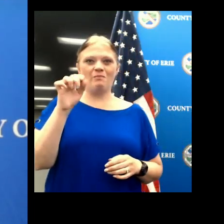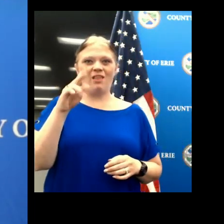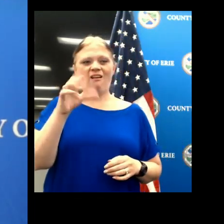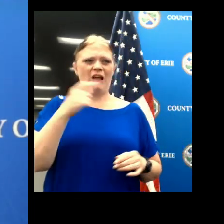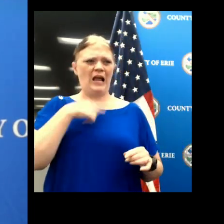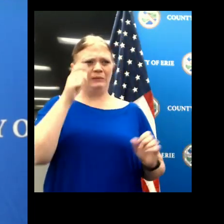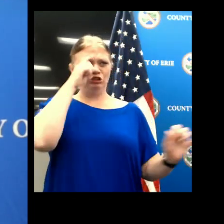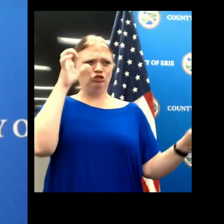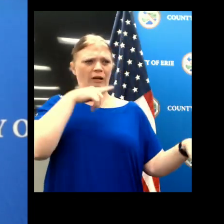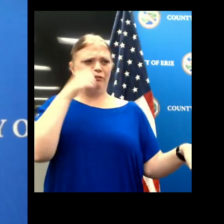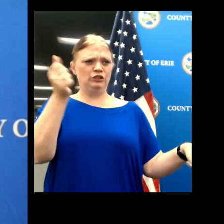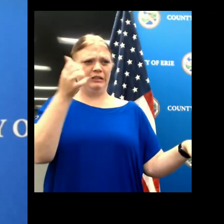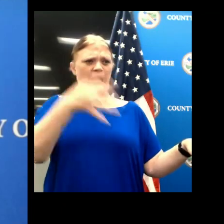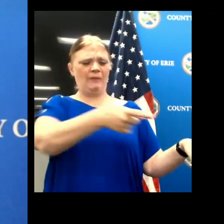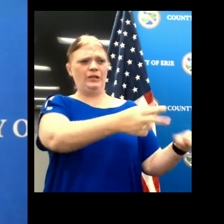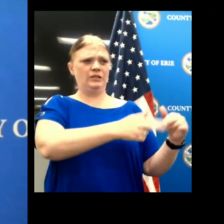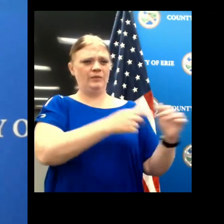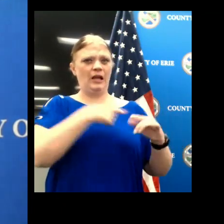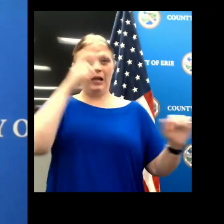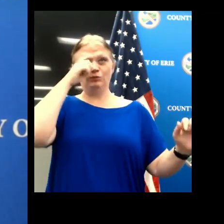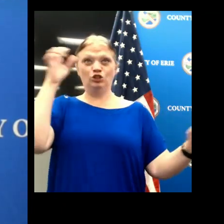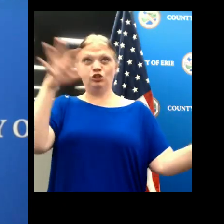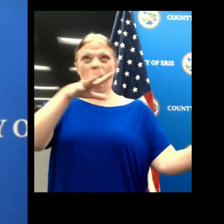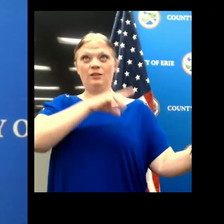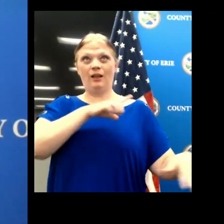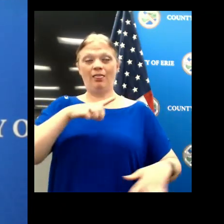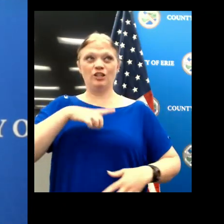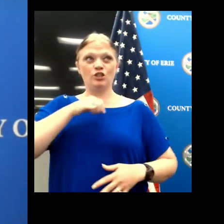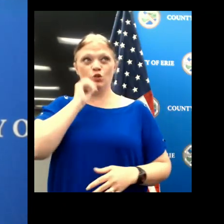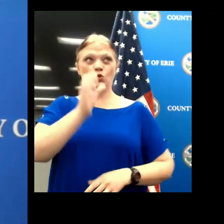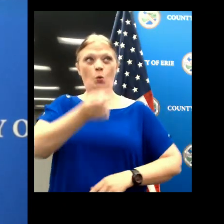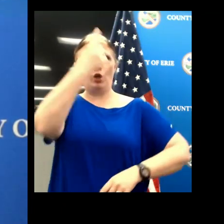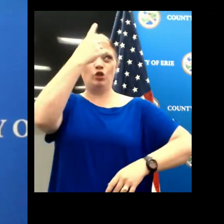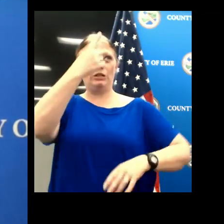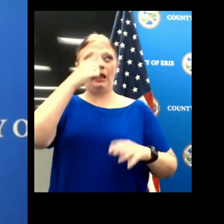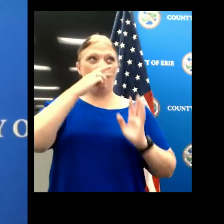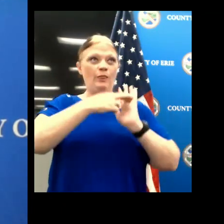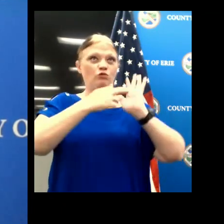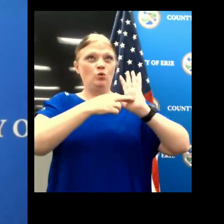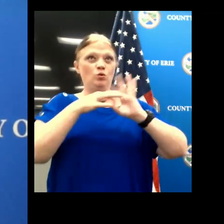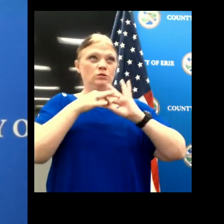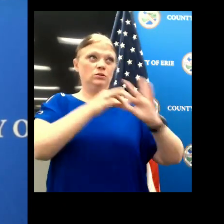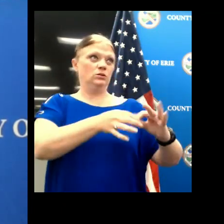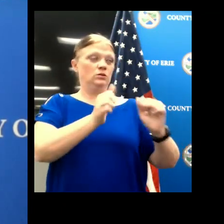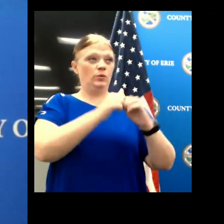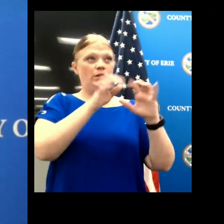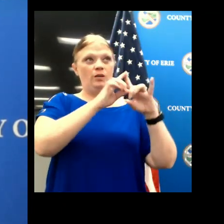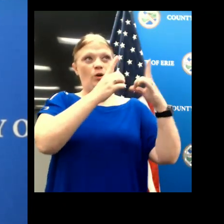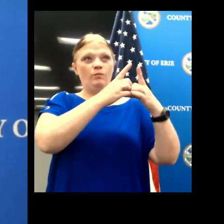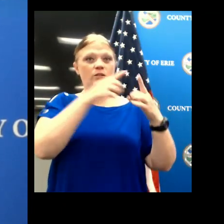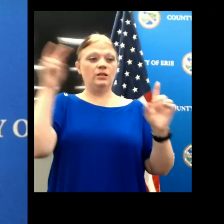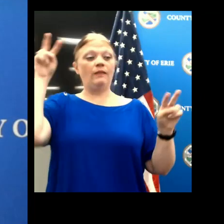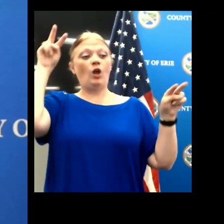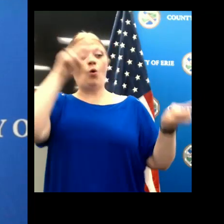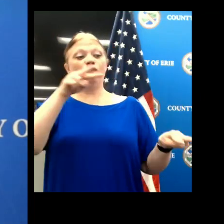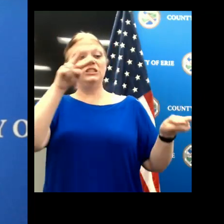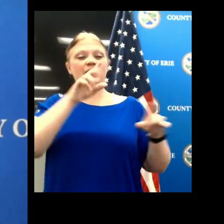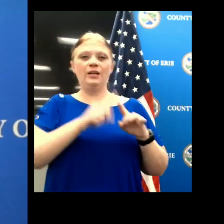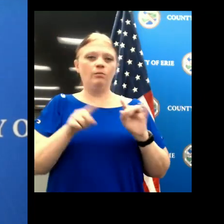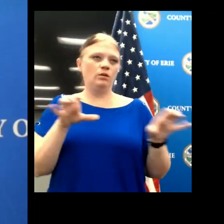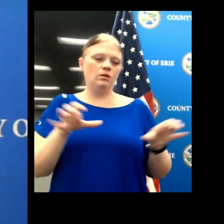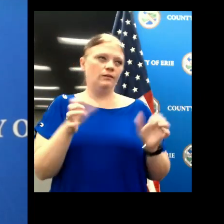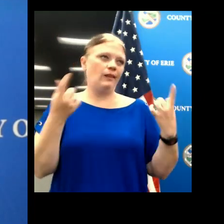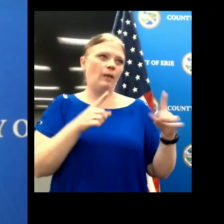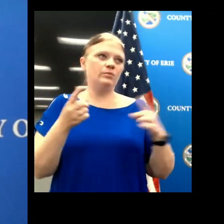in this establishment. I'm shocked that legislators don't understand the rules associated with the departments that they oversee, but they do it all the